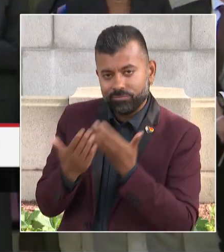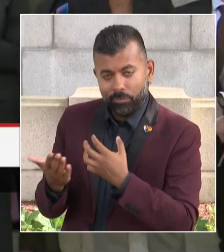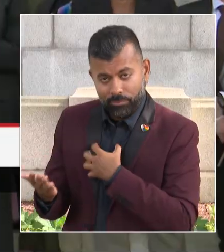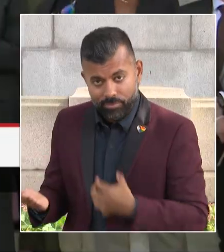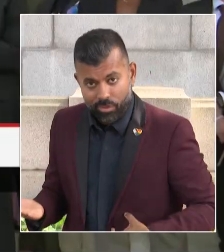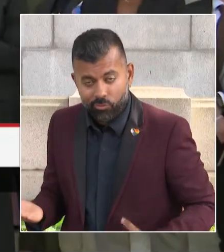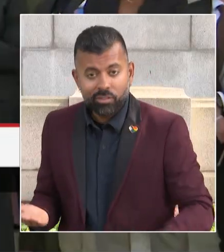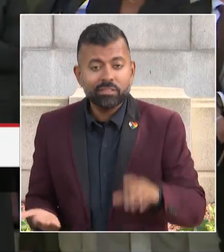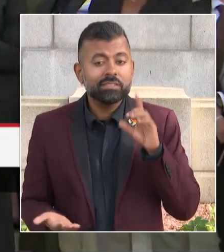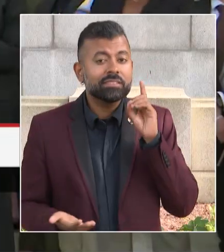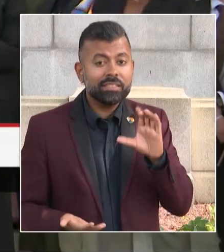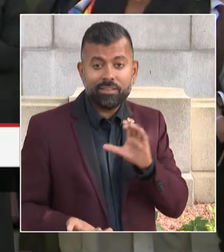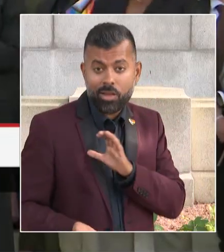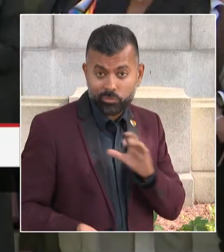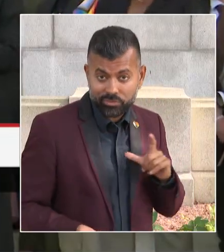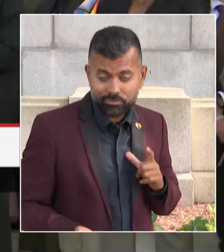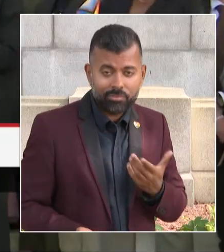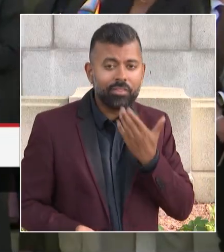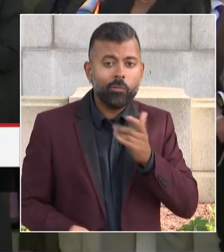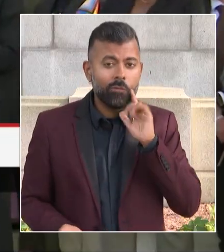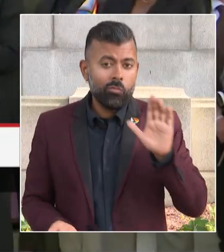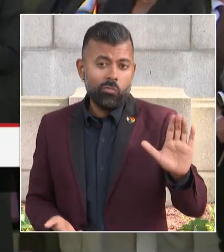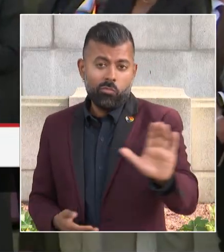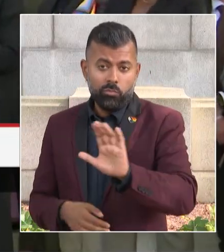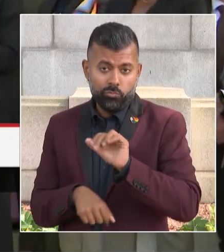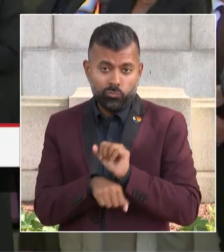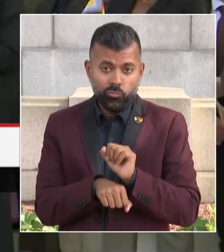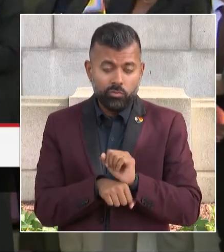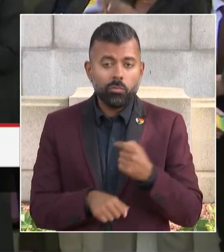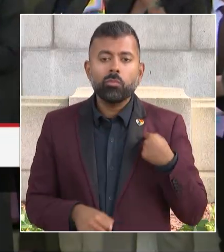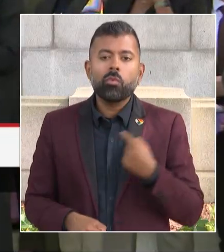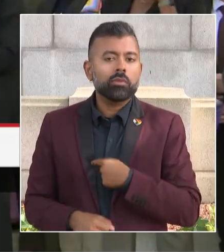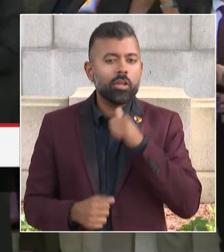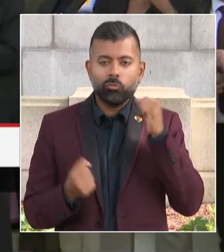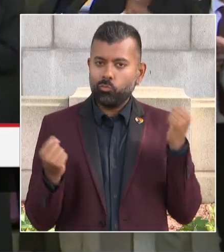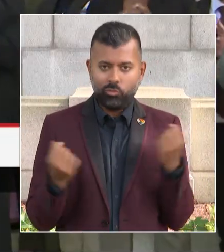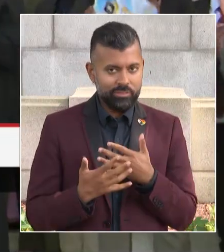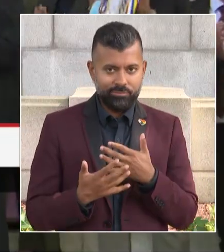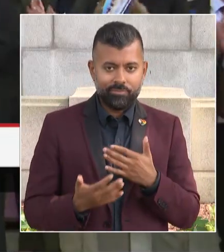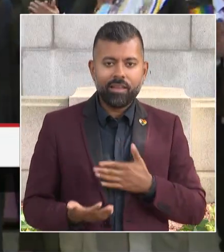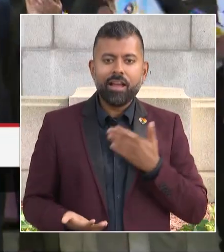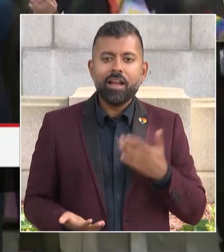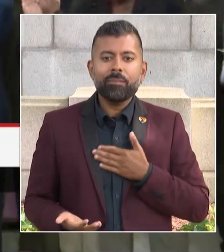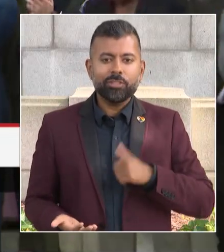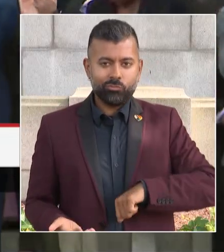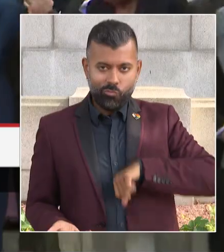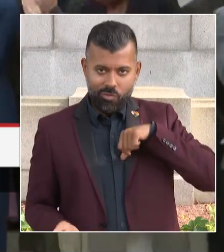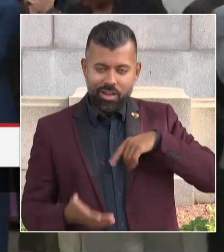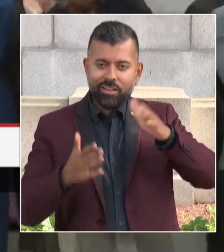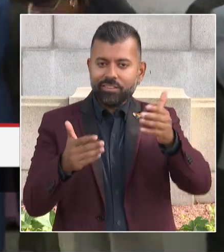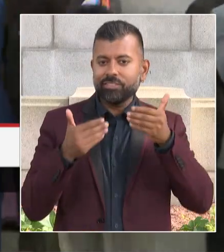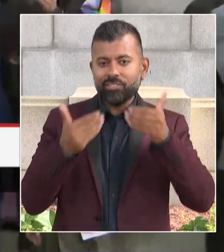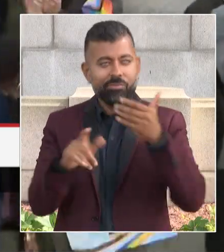action each and every day, and we're not afraid to do so. So happy Pride, and let's raise the flag. All right.